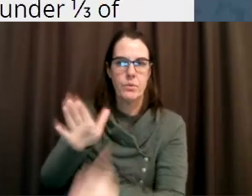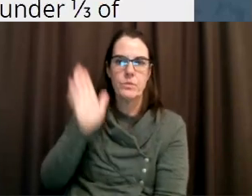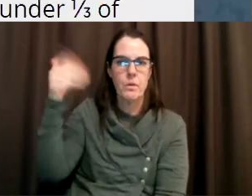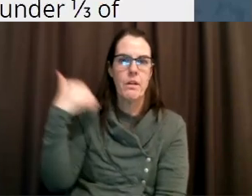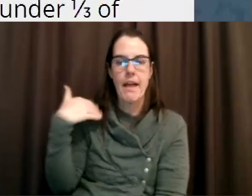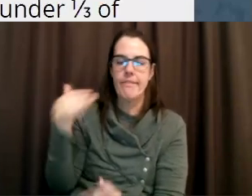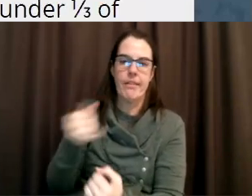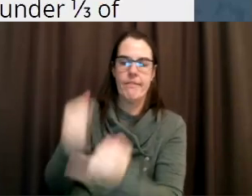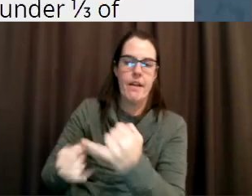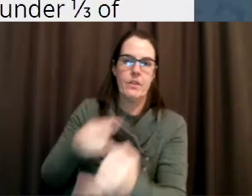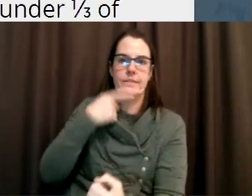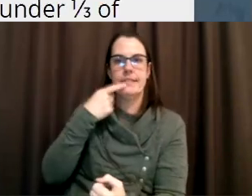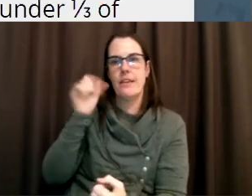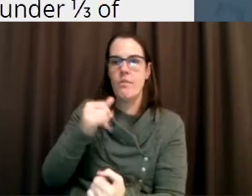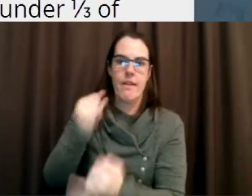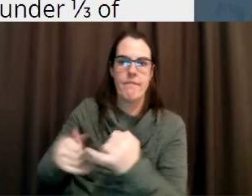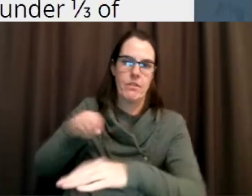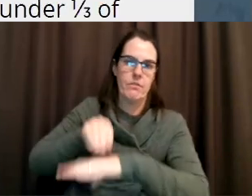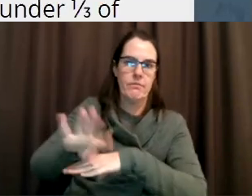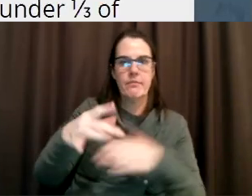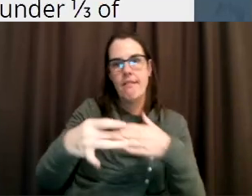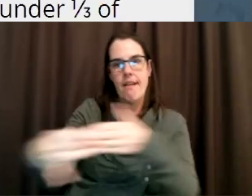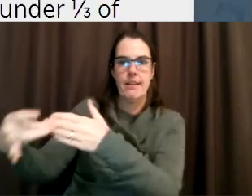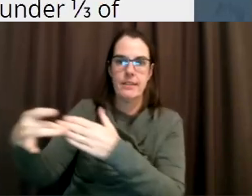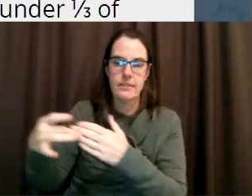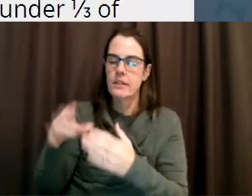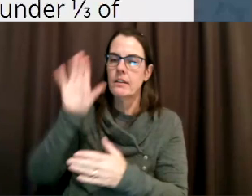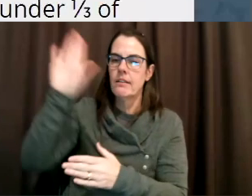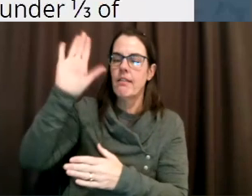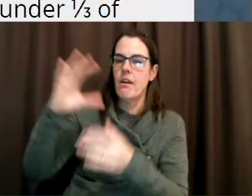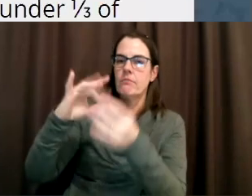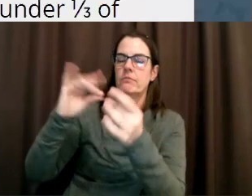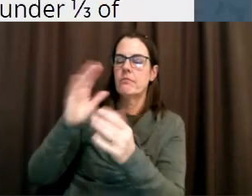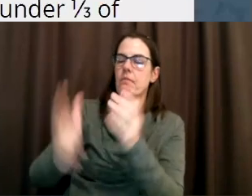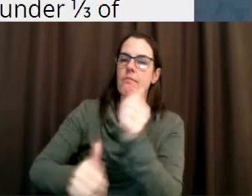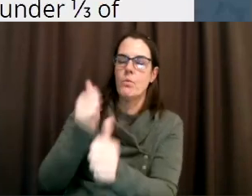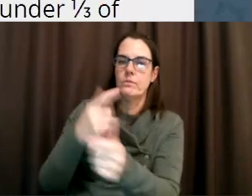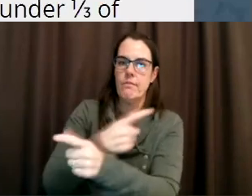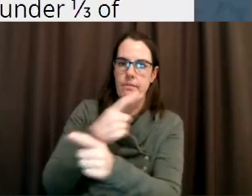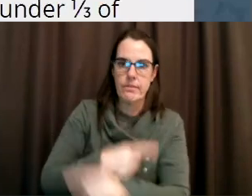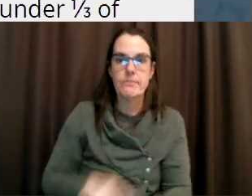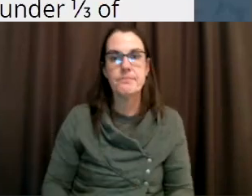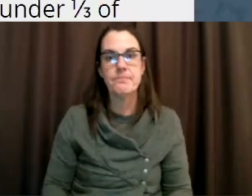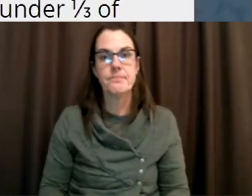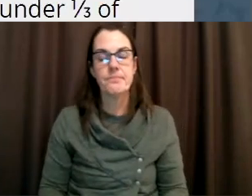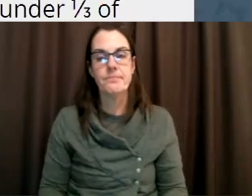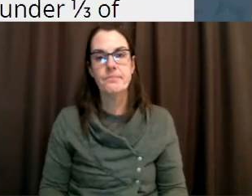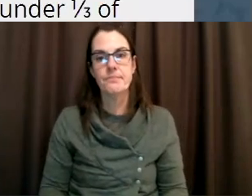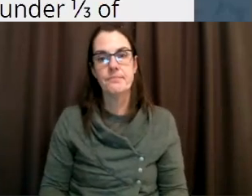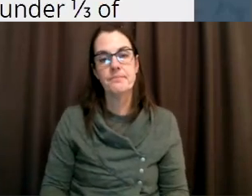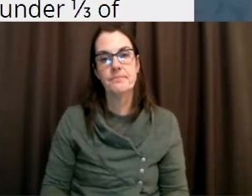advice or guidance that it will be most accurate. And just a quick note as